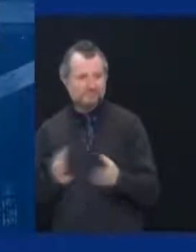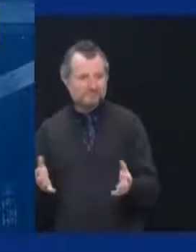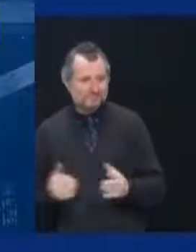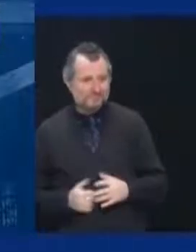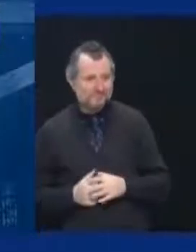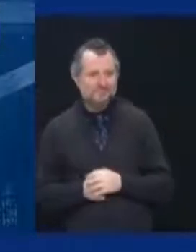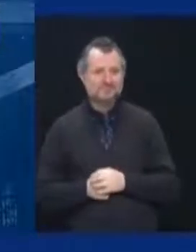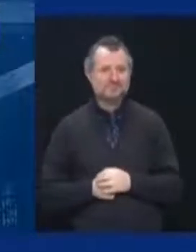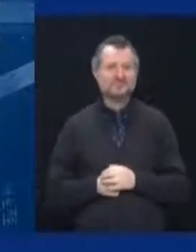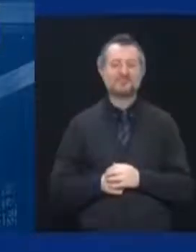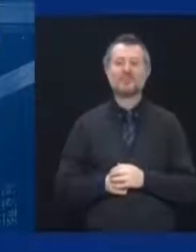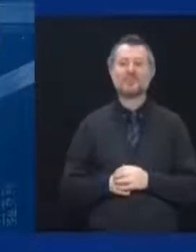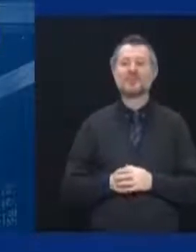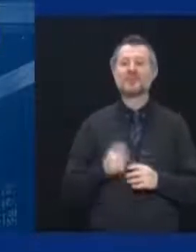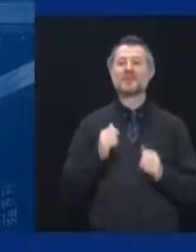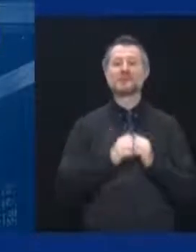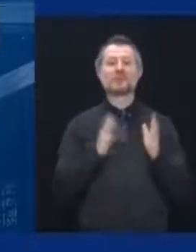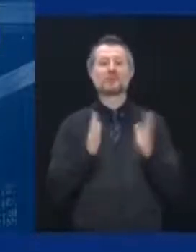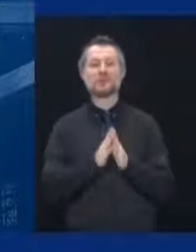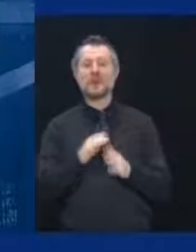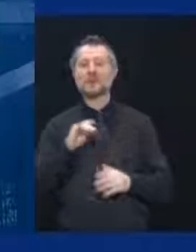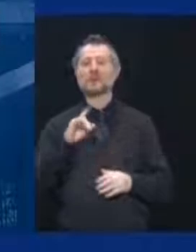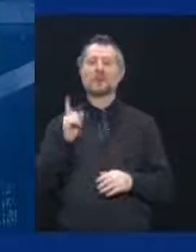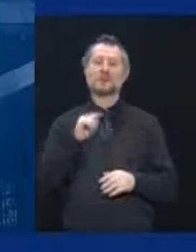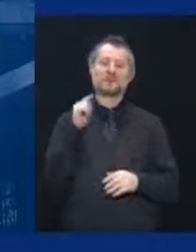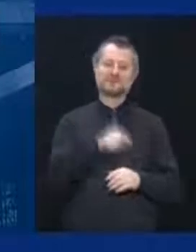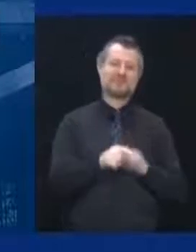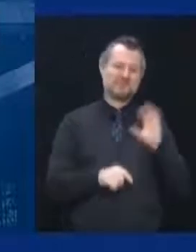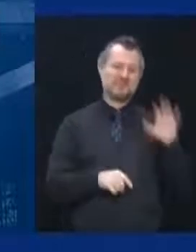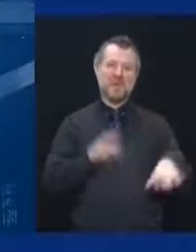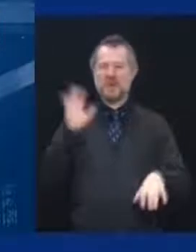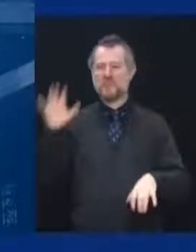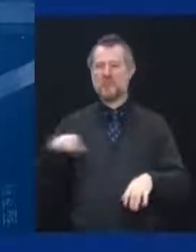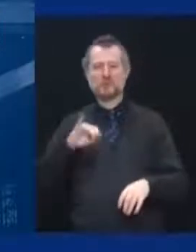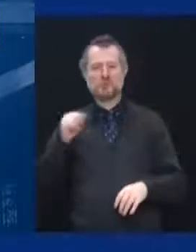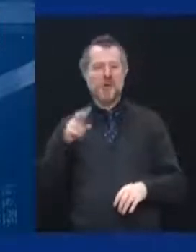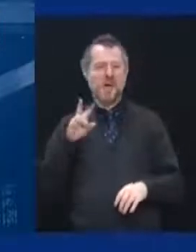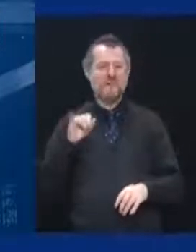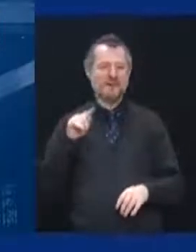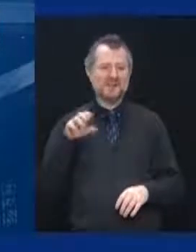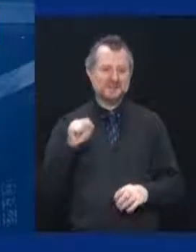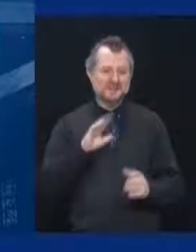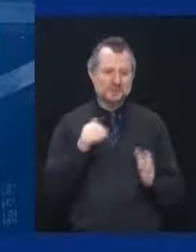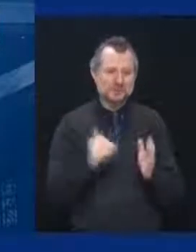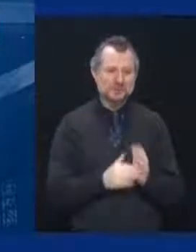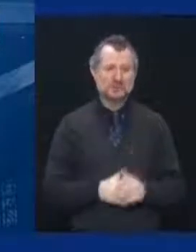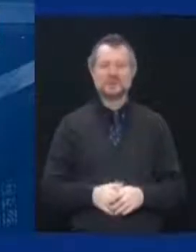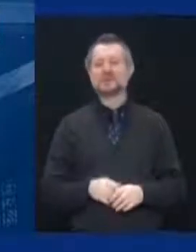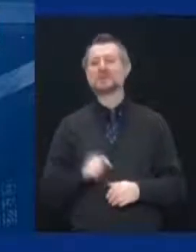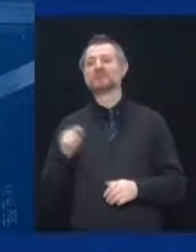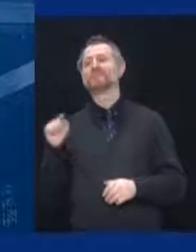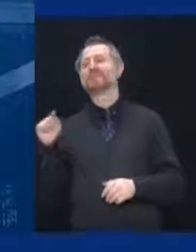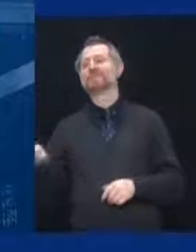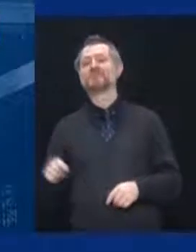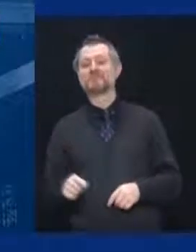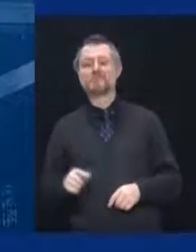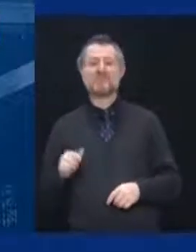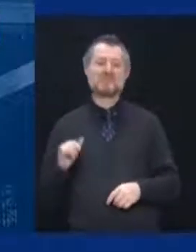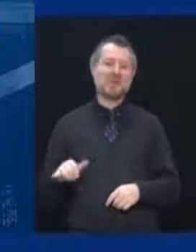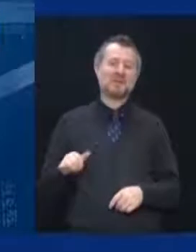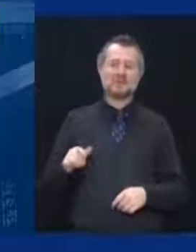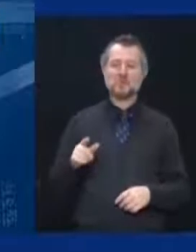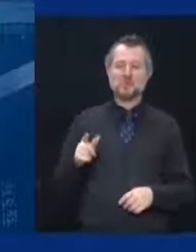mass vaccination sites. We have Javits up and running. These are probably the